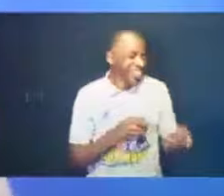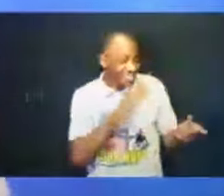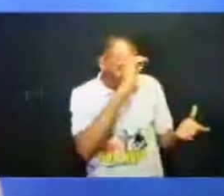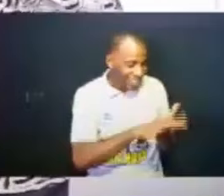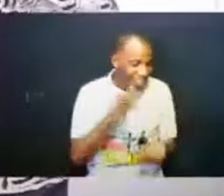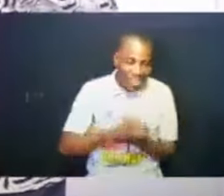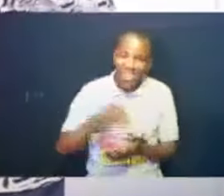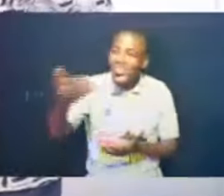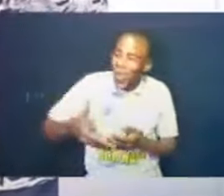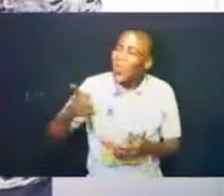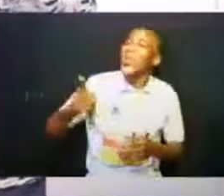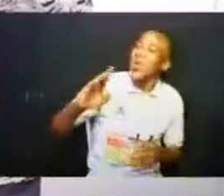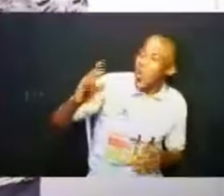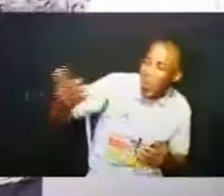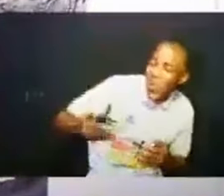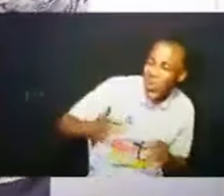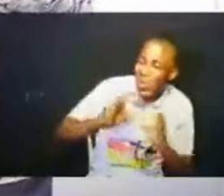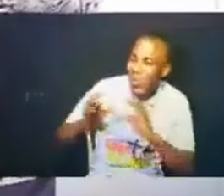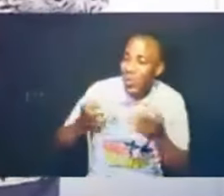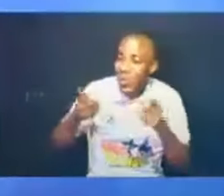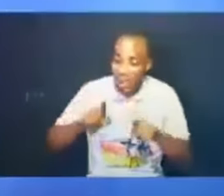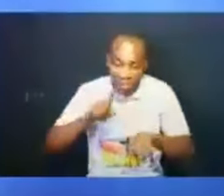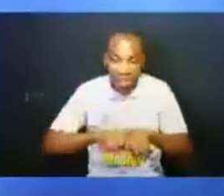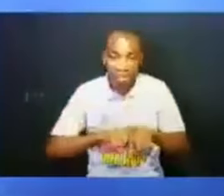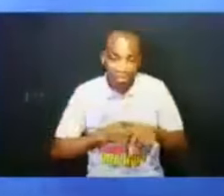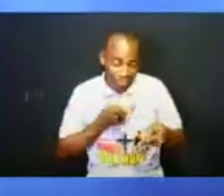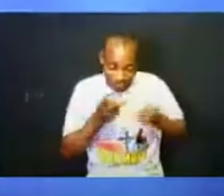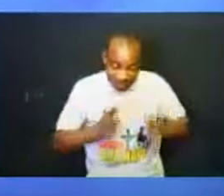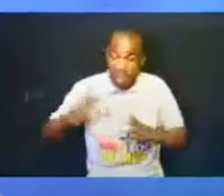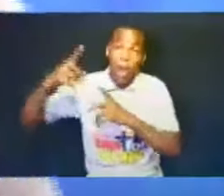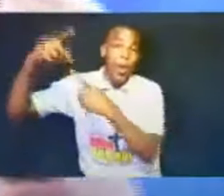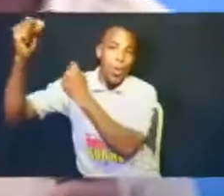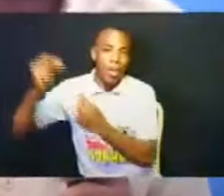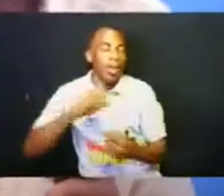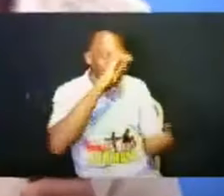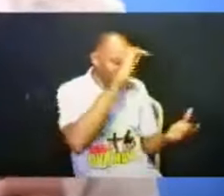be talking and all that. But when the visitor leaves, then they continue.